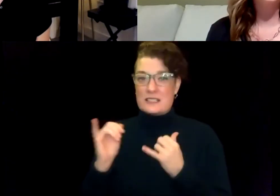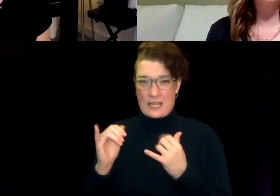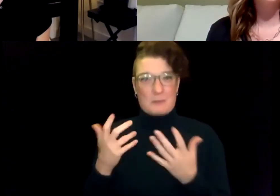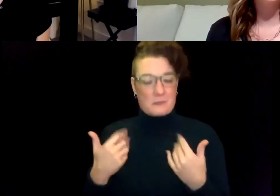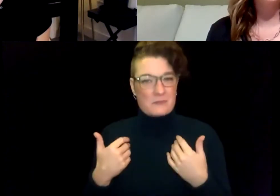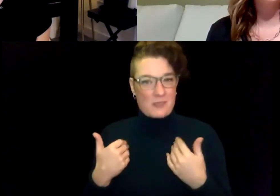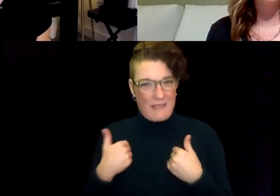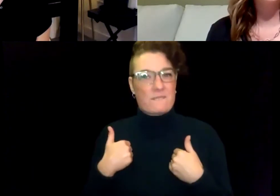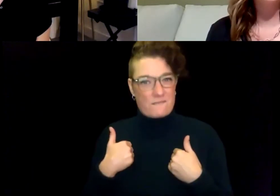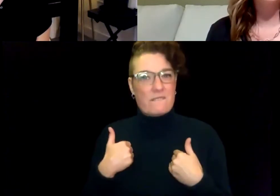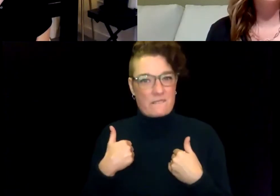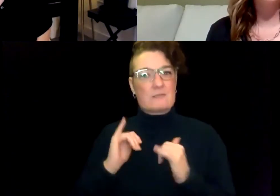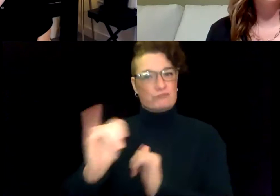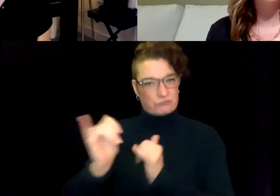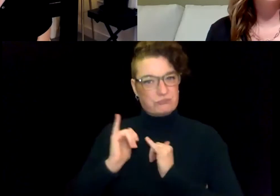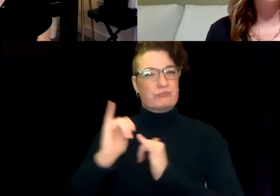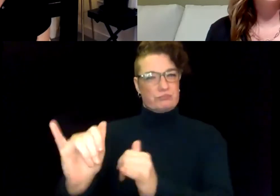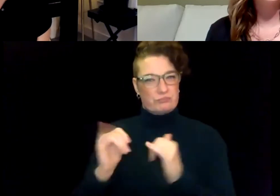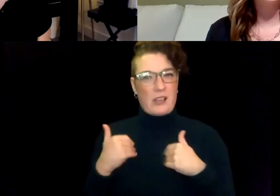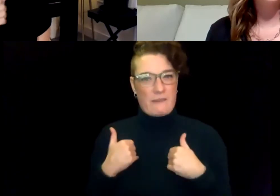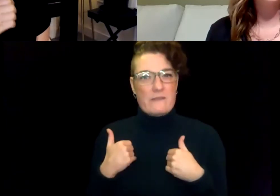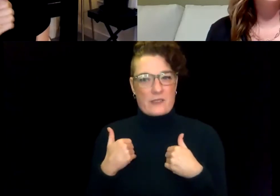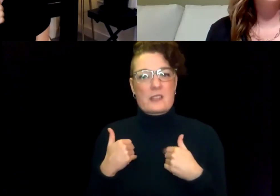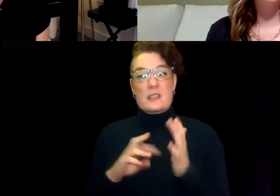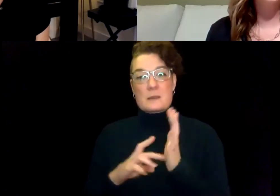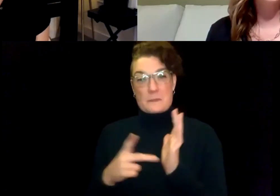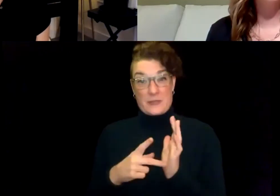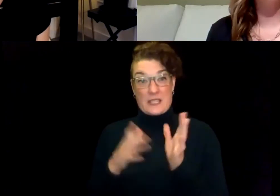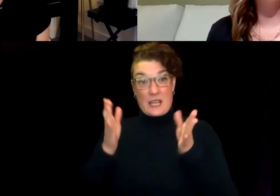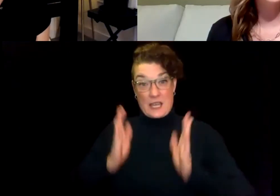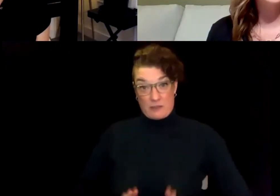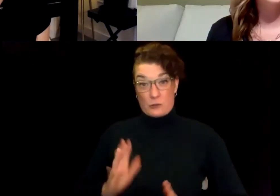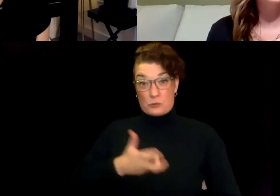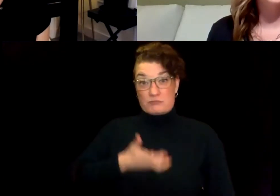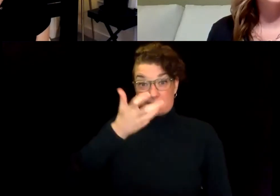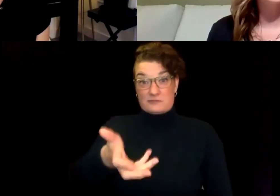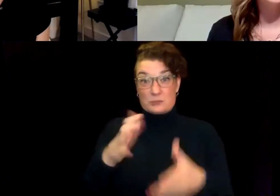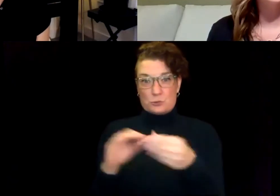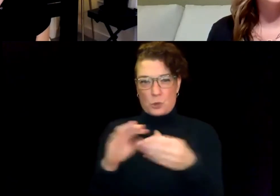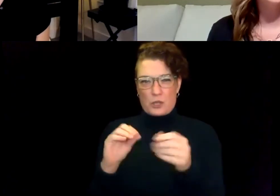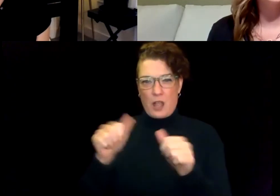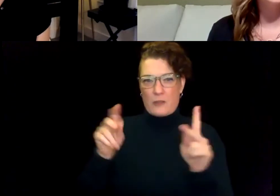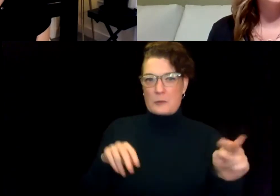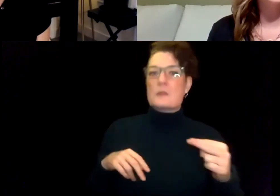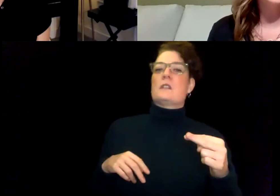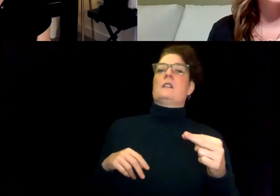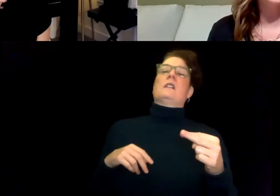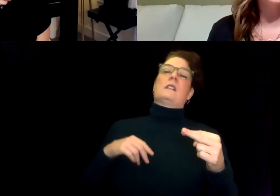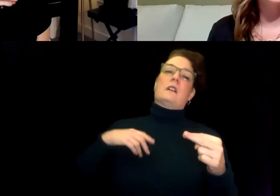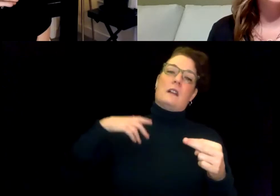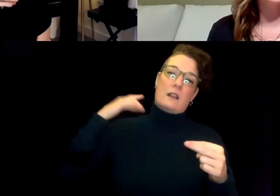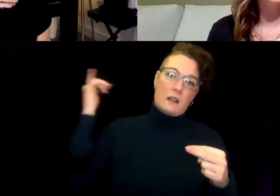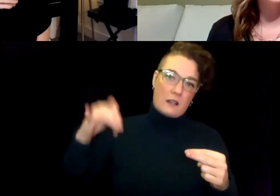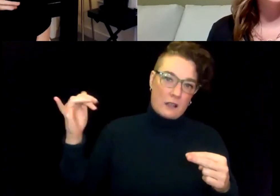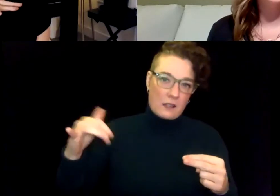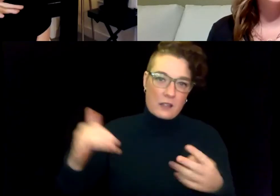which, in some ways, by that individual storytelling, people were able to see the communities